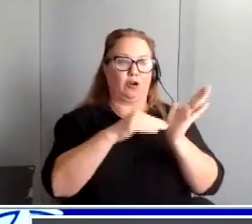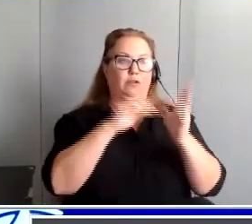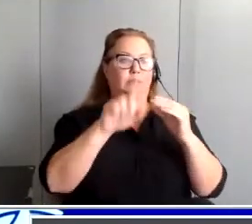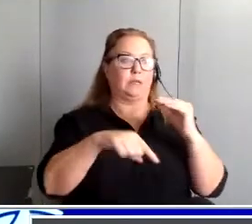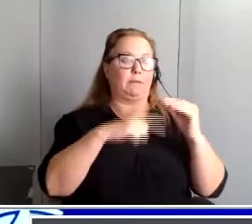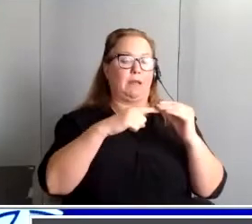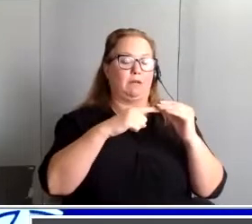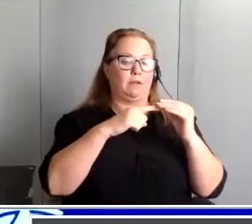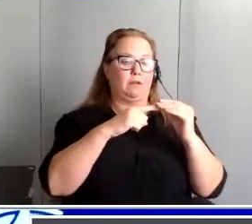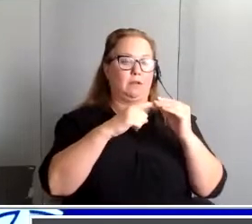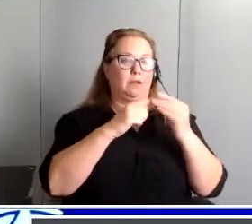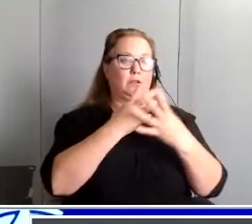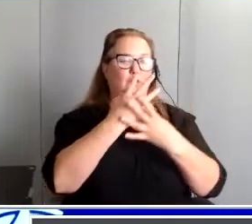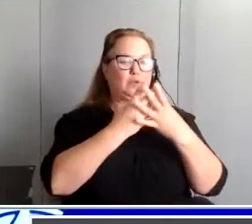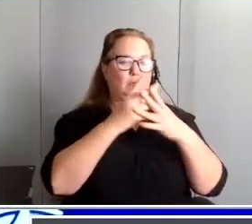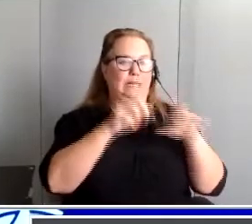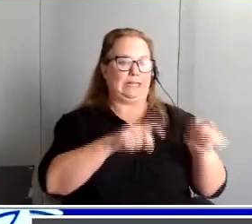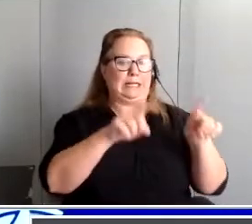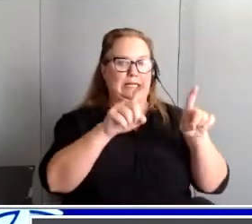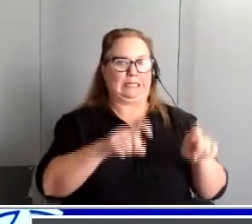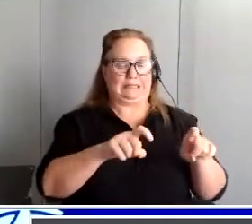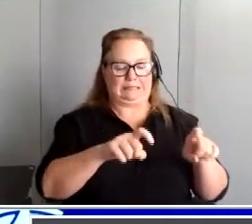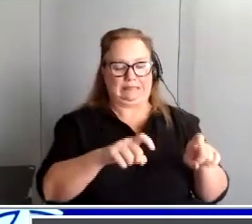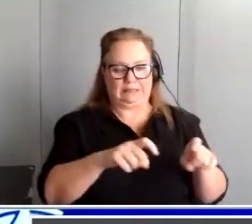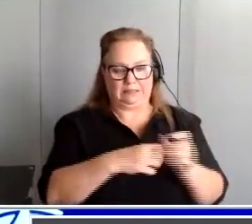vital screening tests that need to be done